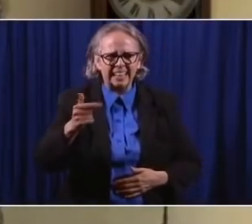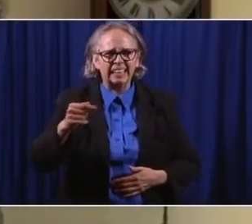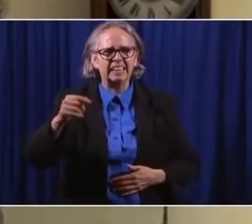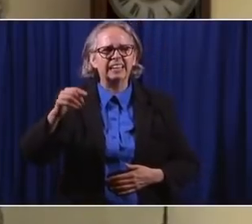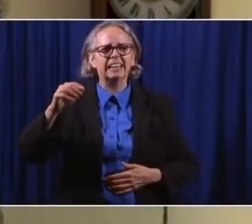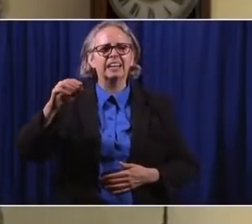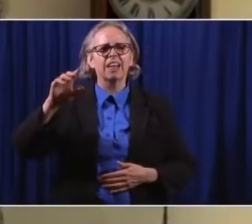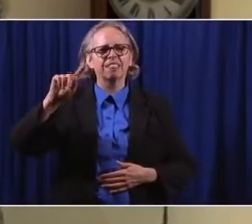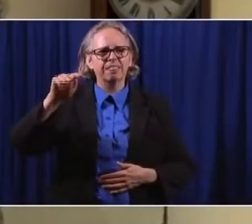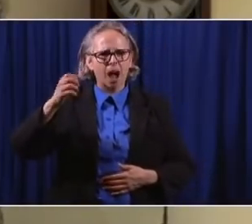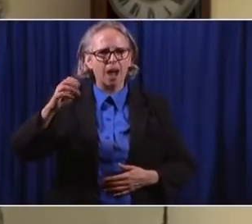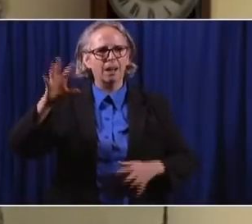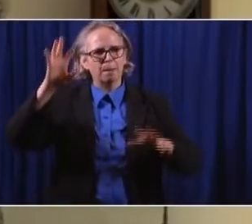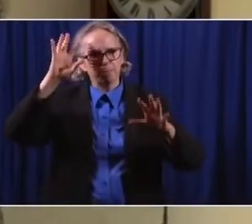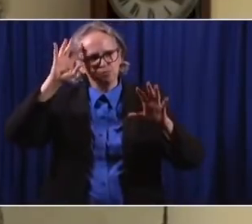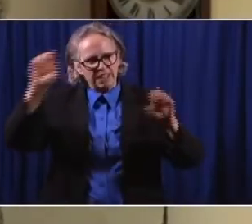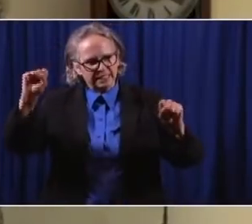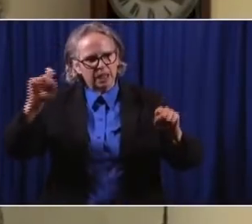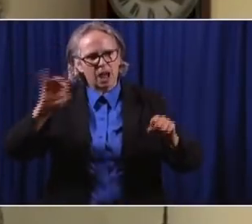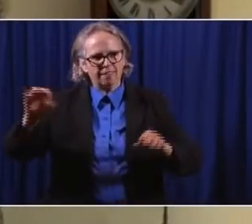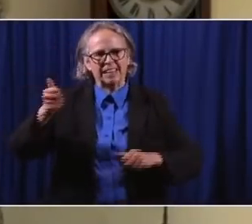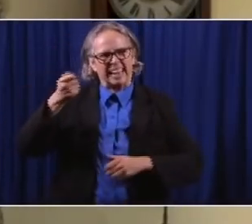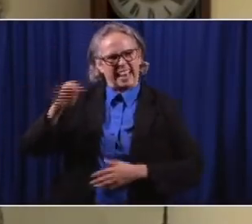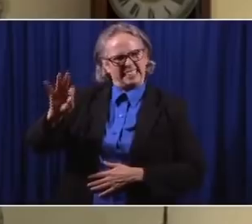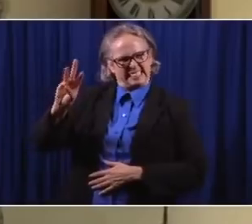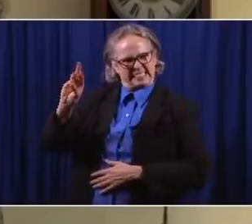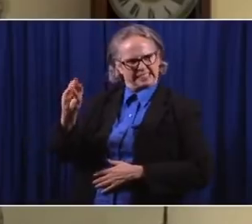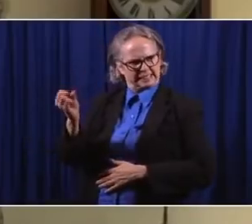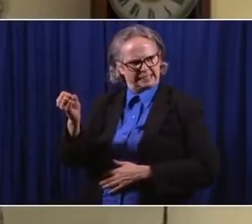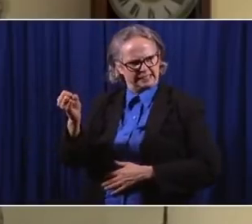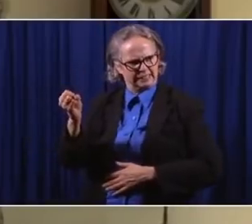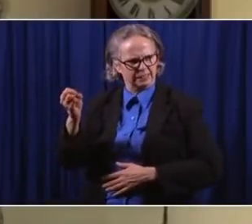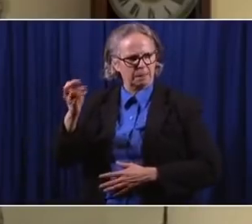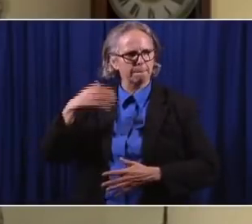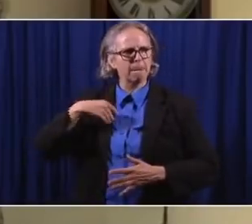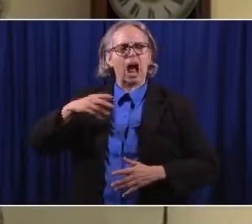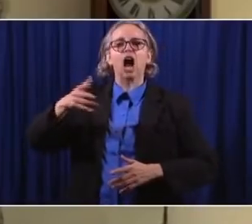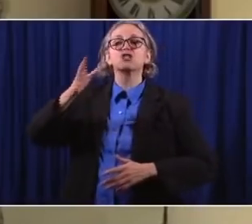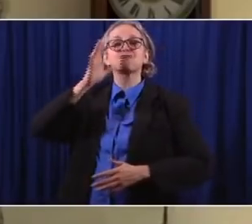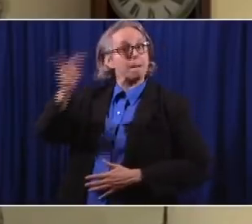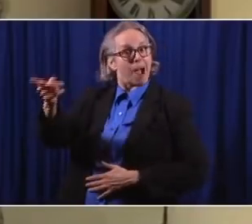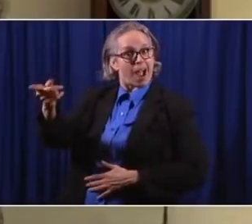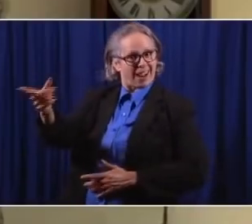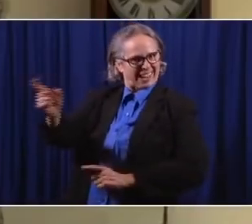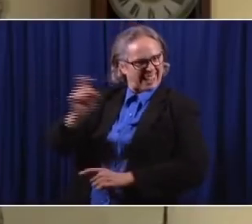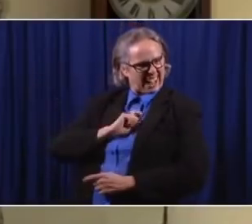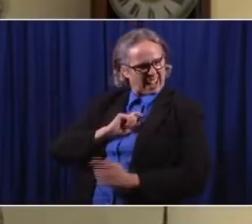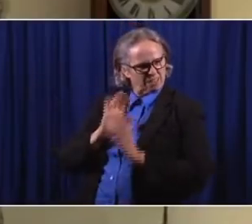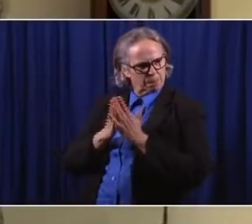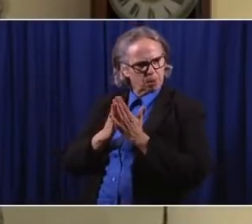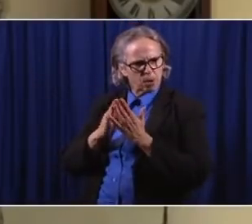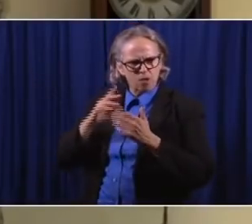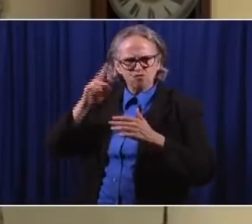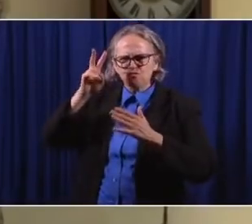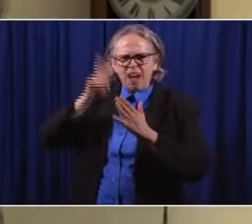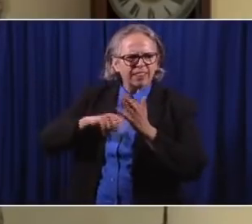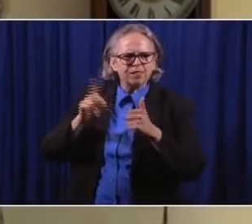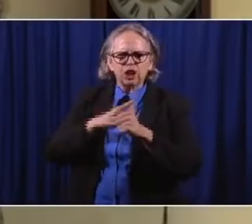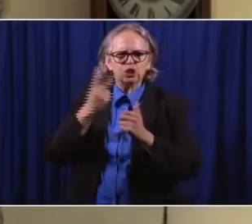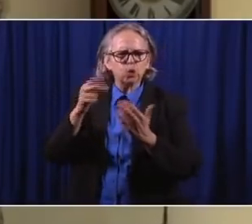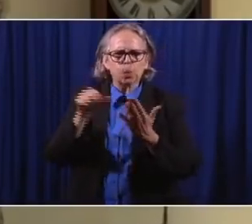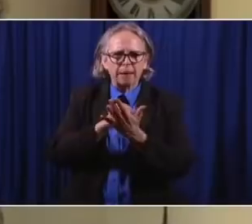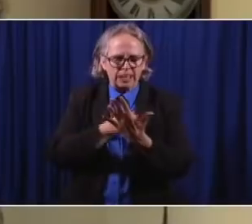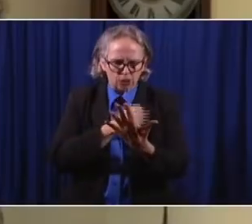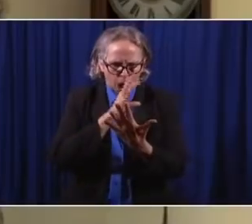grandmother gave me the book. And if you just look and read nothing more than the first 2 pages, it's almost